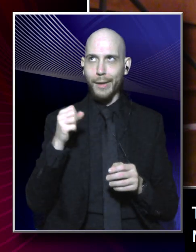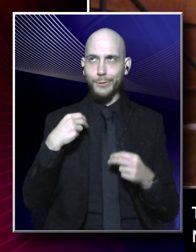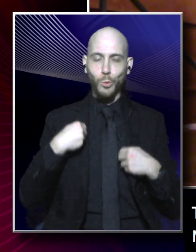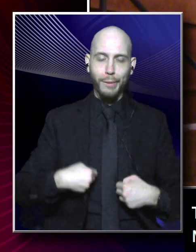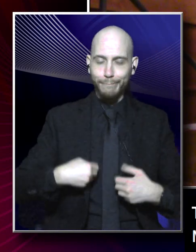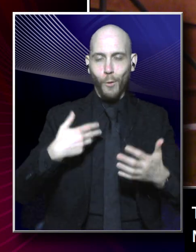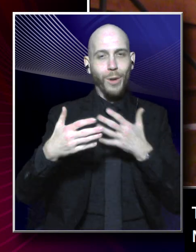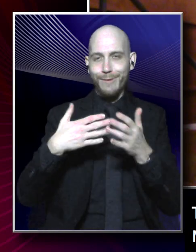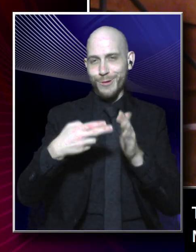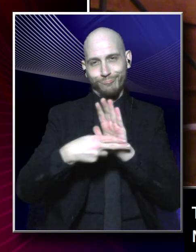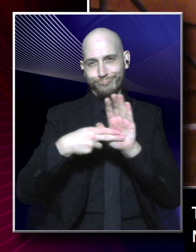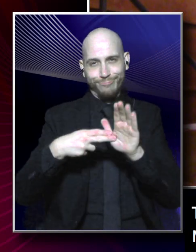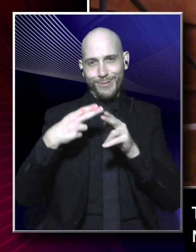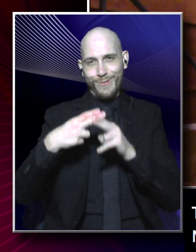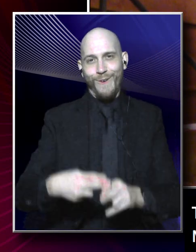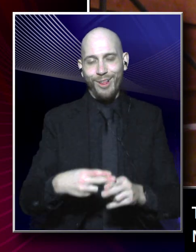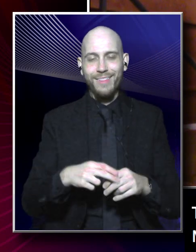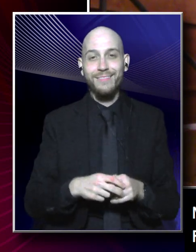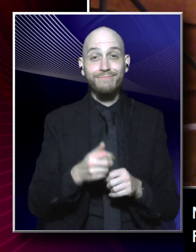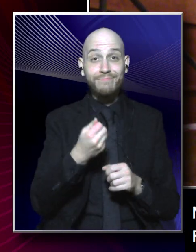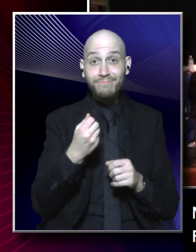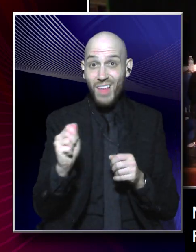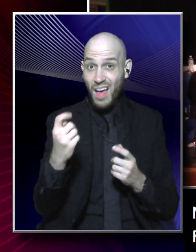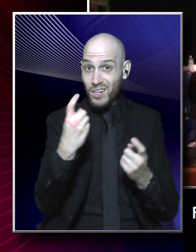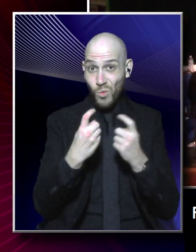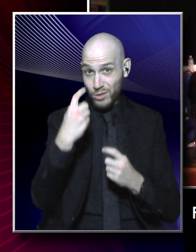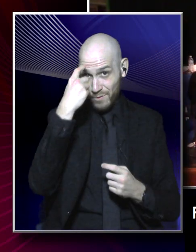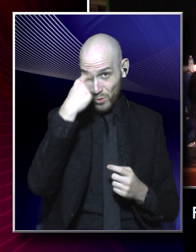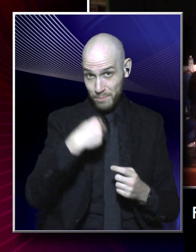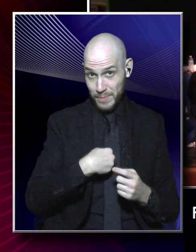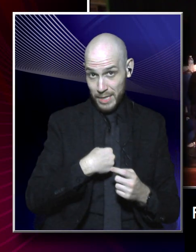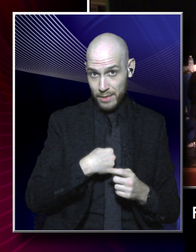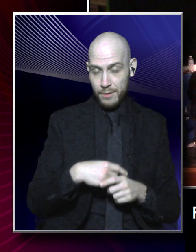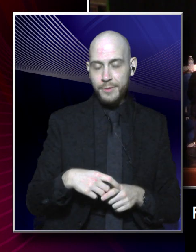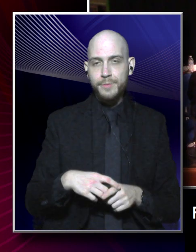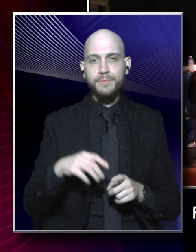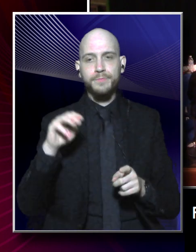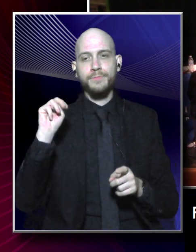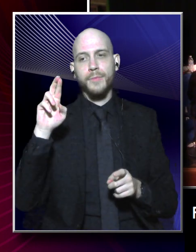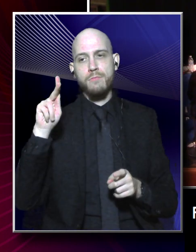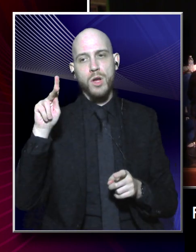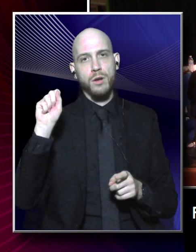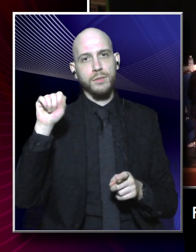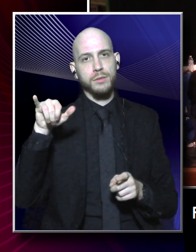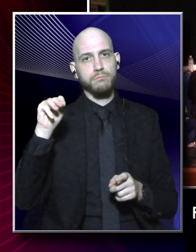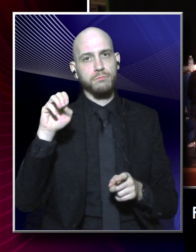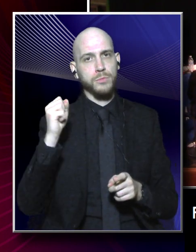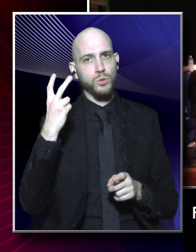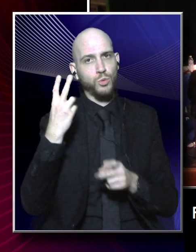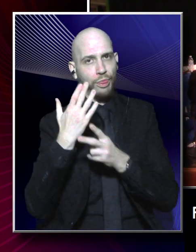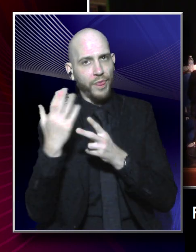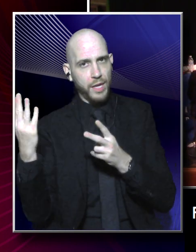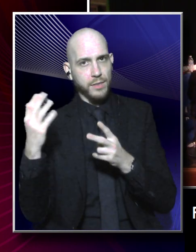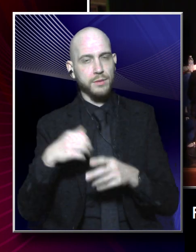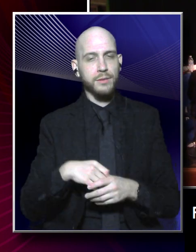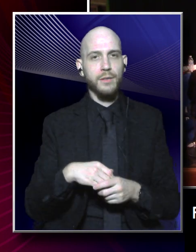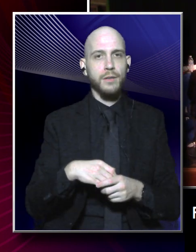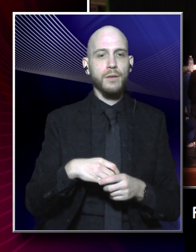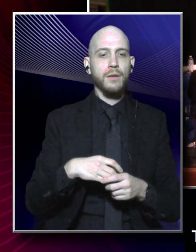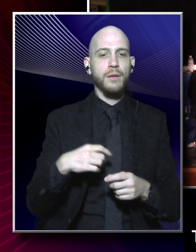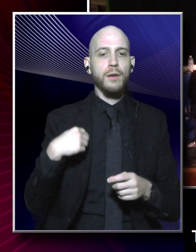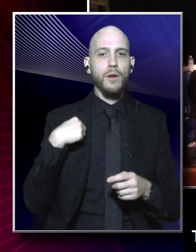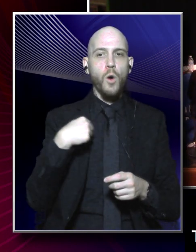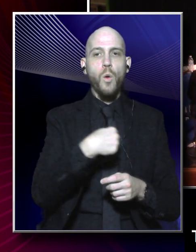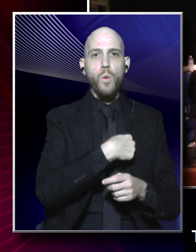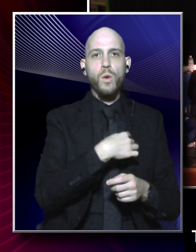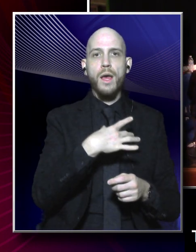me? This is Mark Sims. Two things. One is I think initially we like a full narrative of what's going